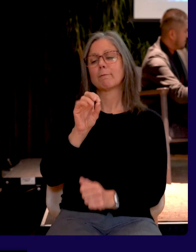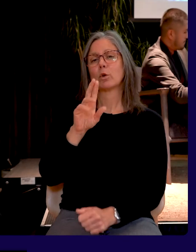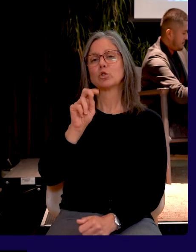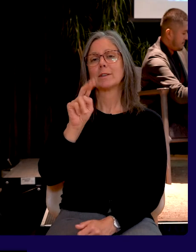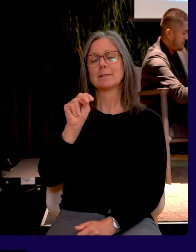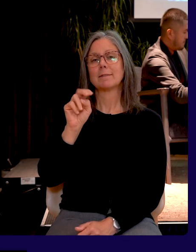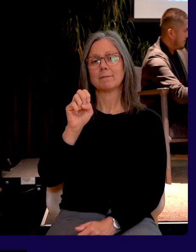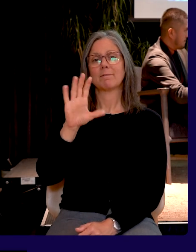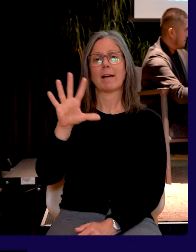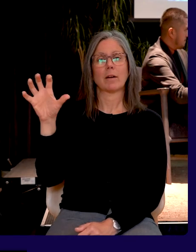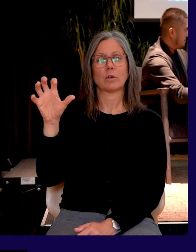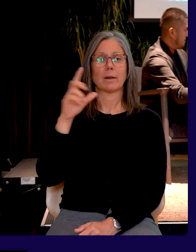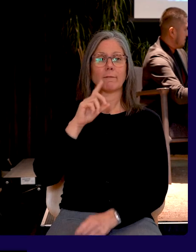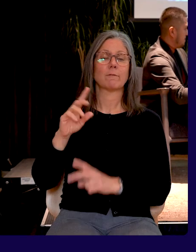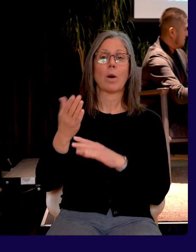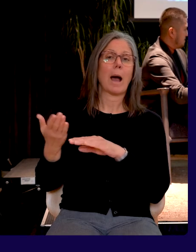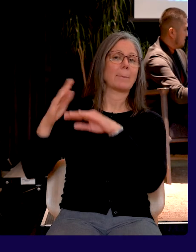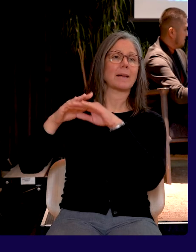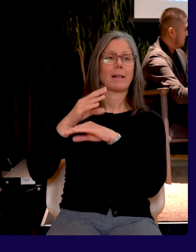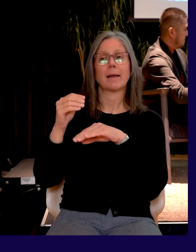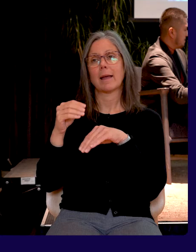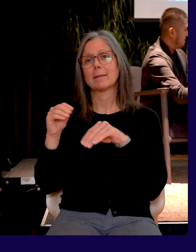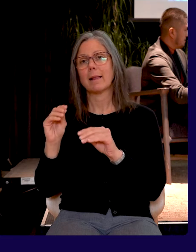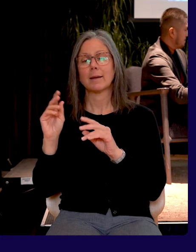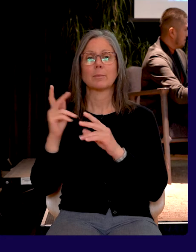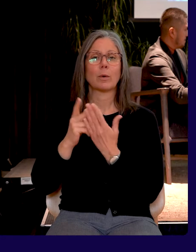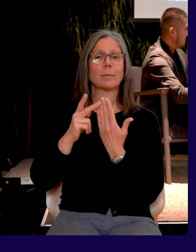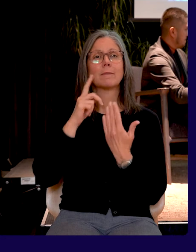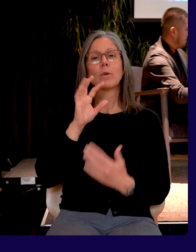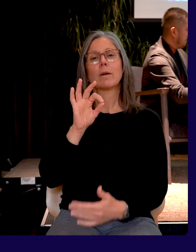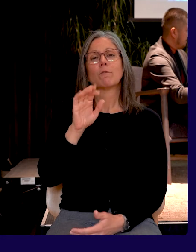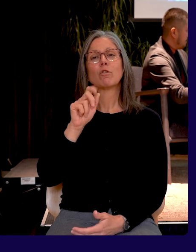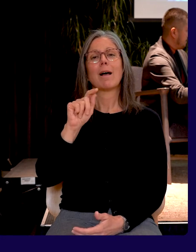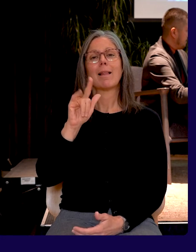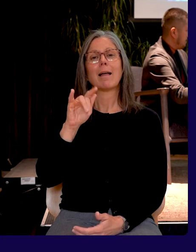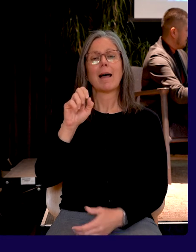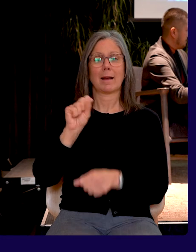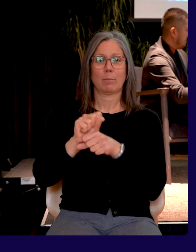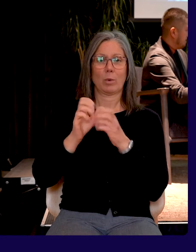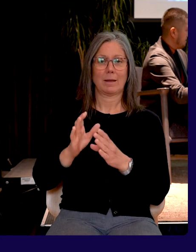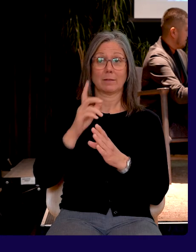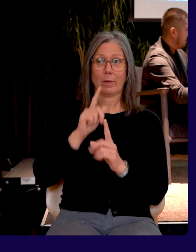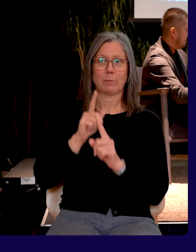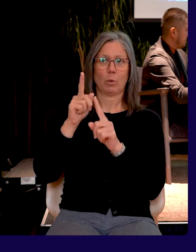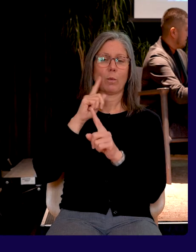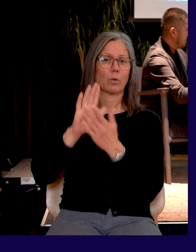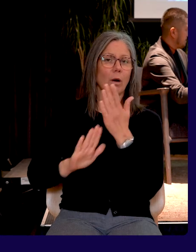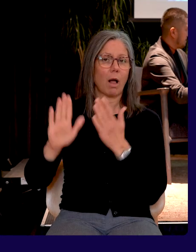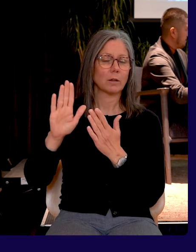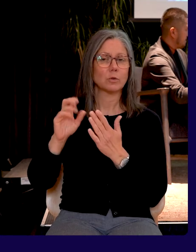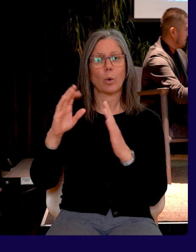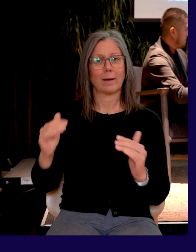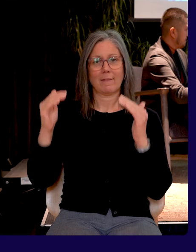help bring upskilling and reskilling programs for mainly frontline employees so that they can get a 4-year degree or an